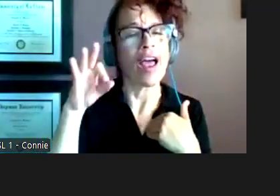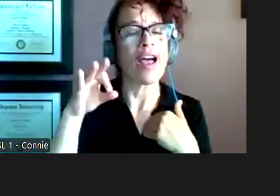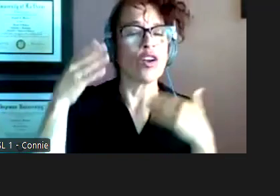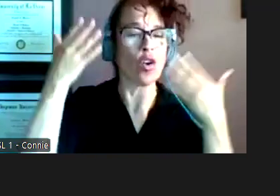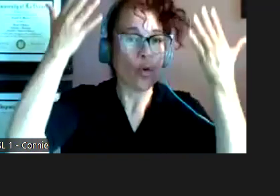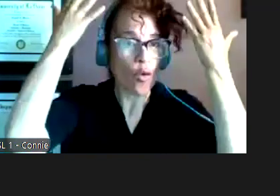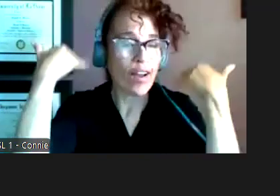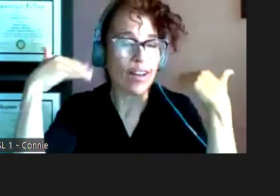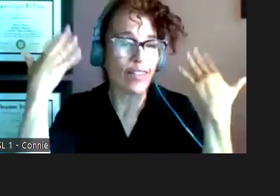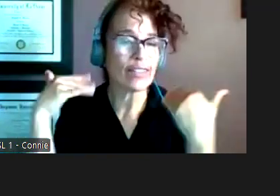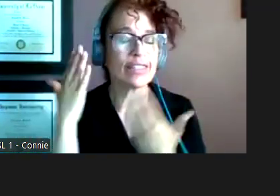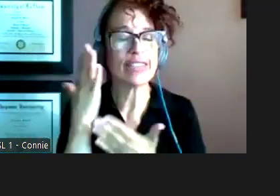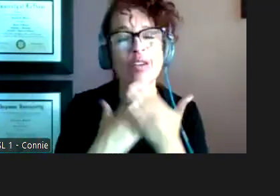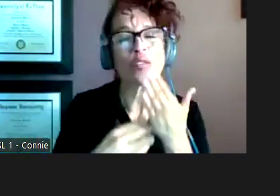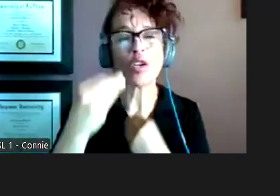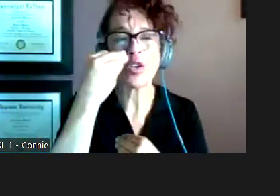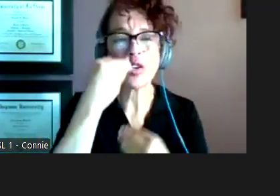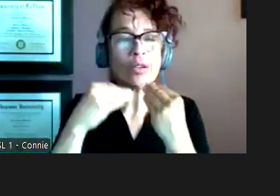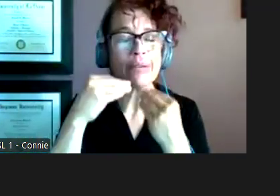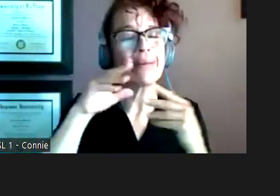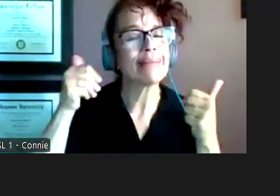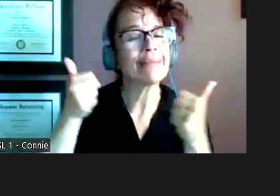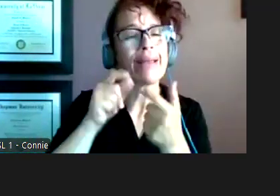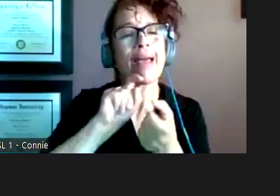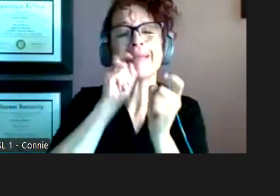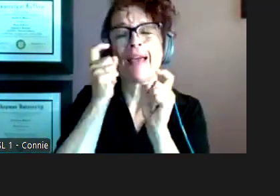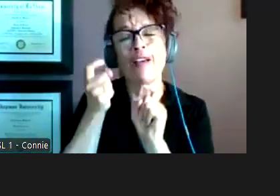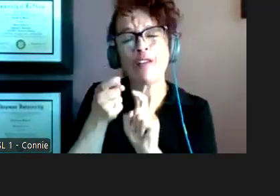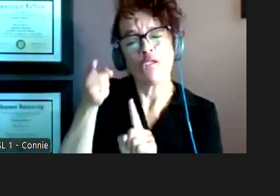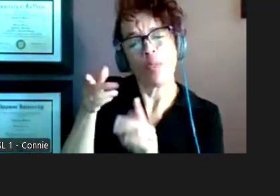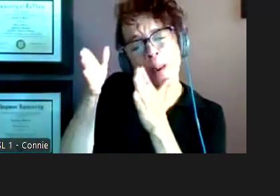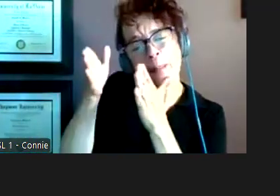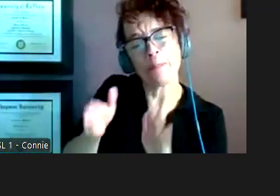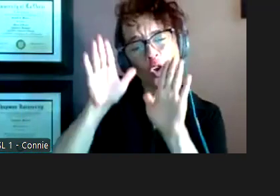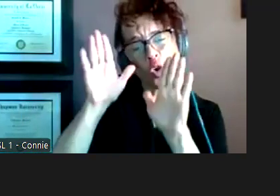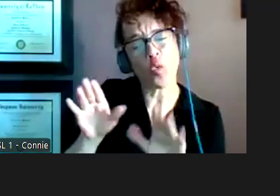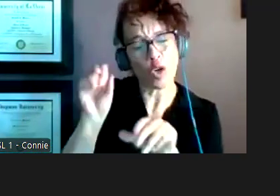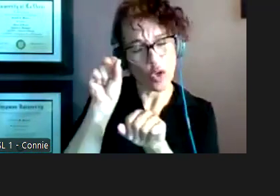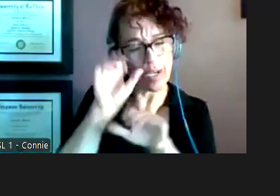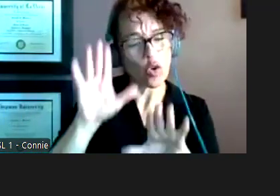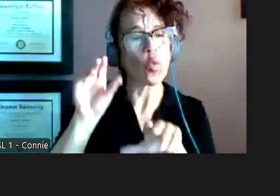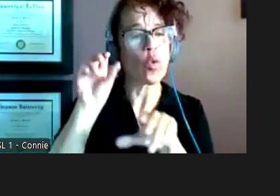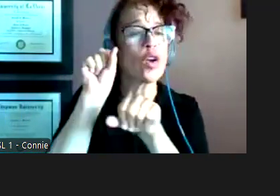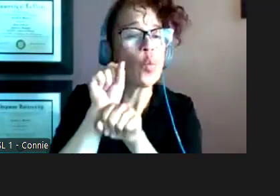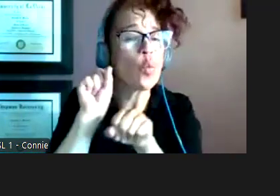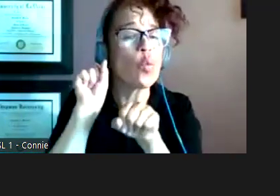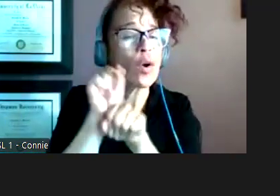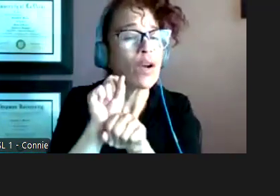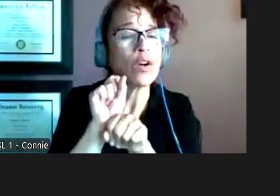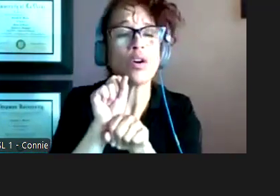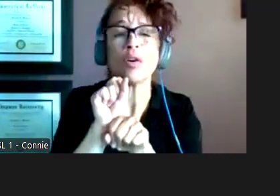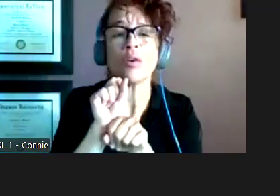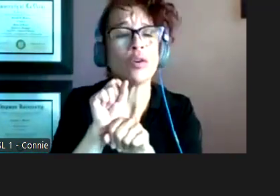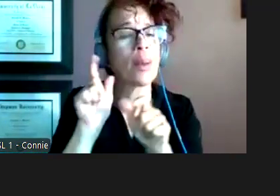done, go get something to eat. And it's such a game changer for her. So great job, great work. And I'm a